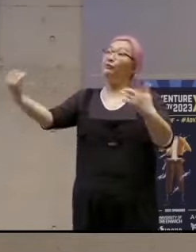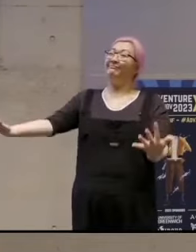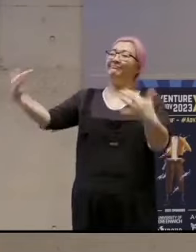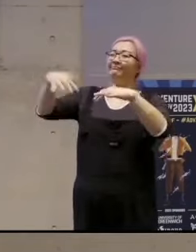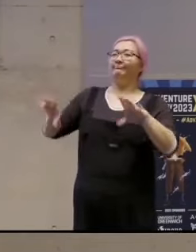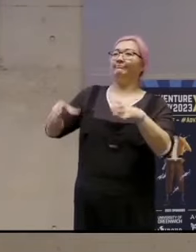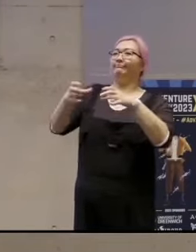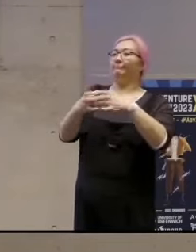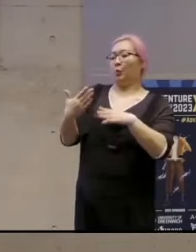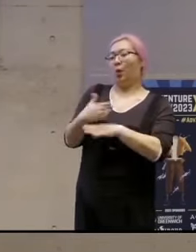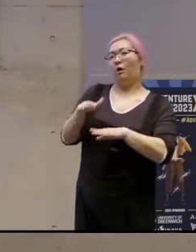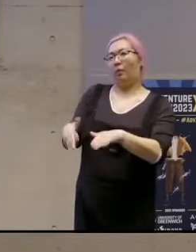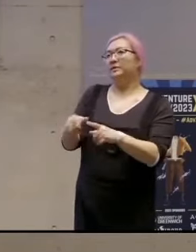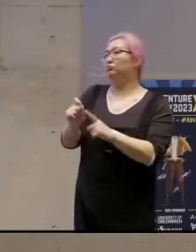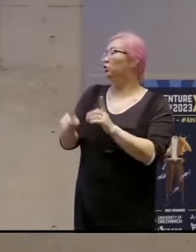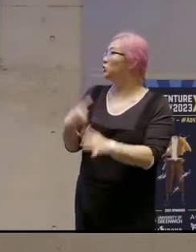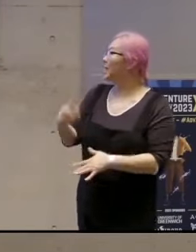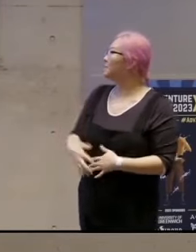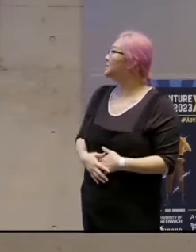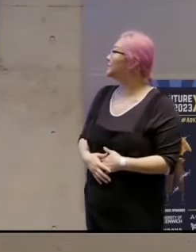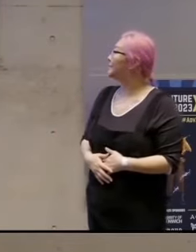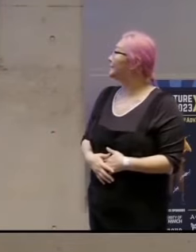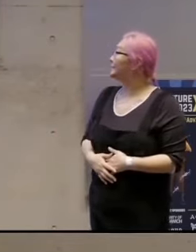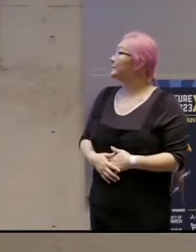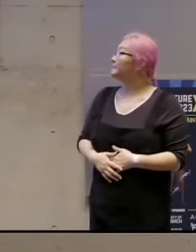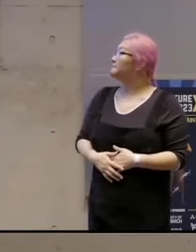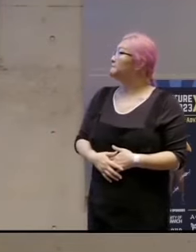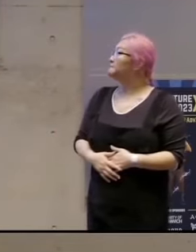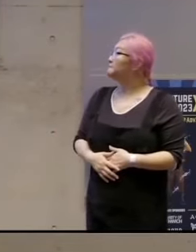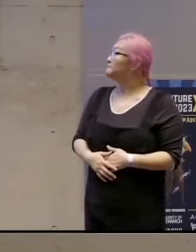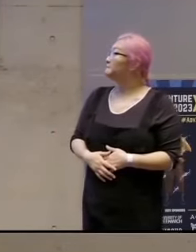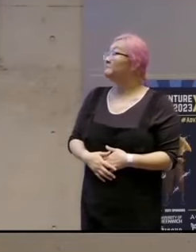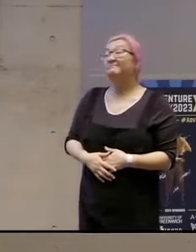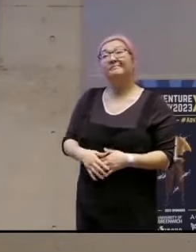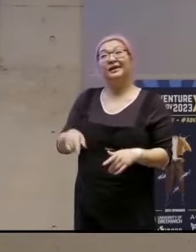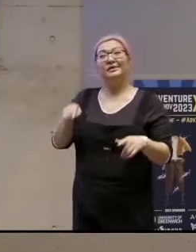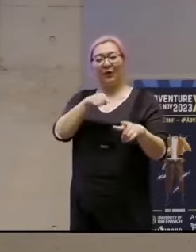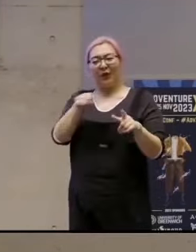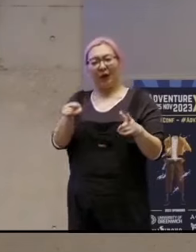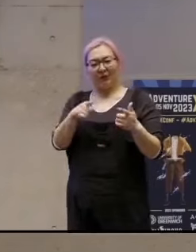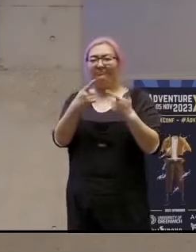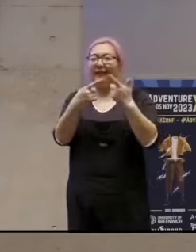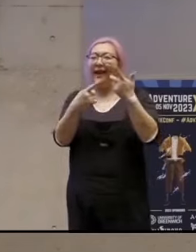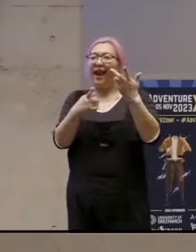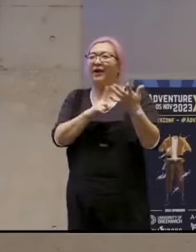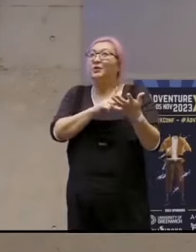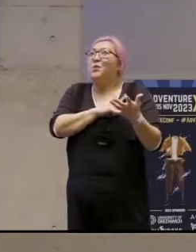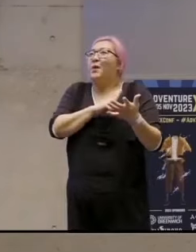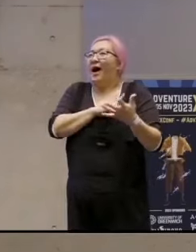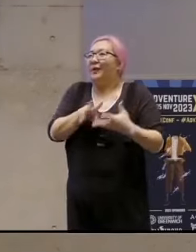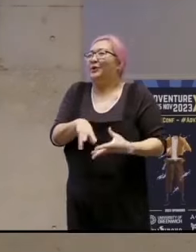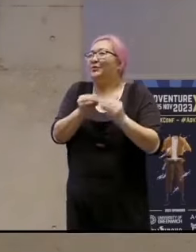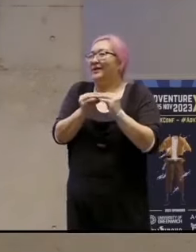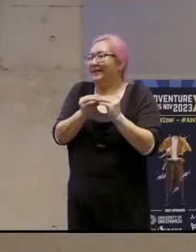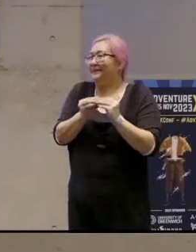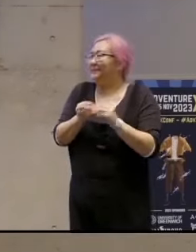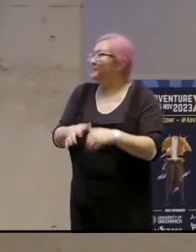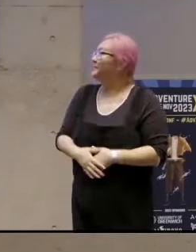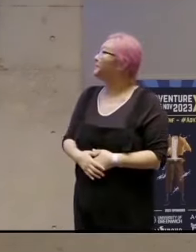this. And so those were the whys of Windrush Tales. And now I'm going to look at a hypothetical why.